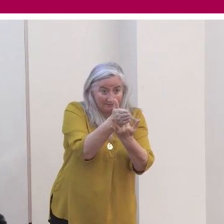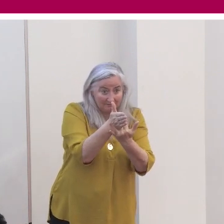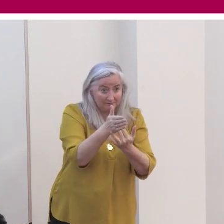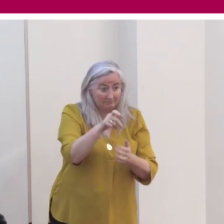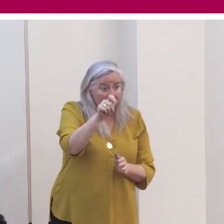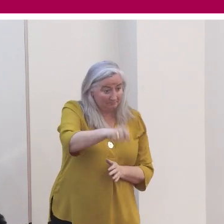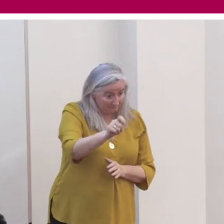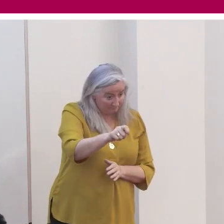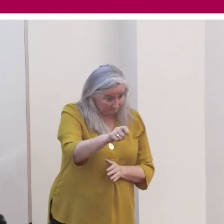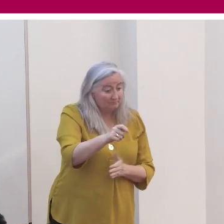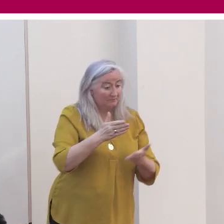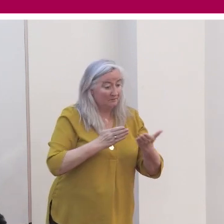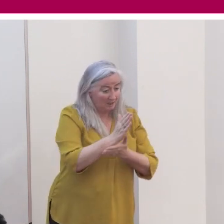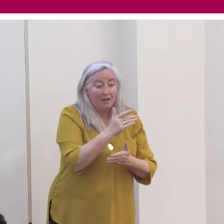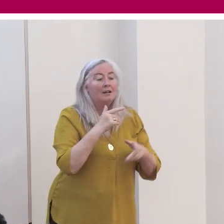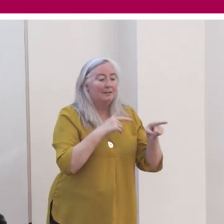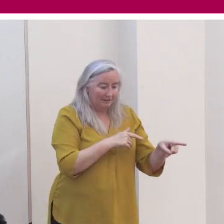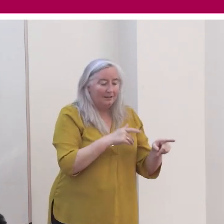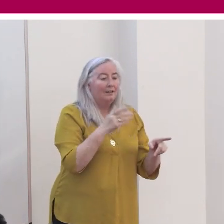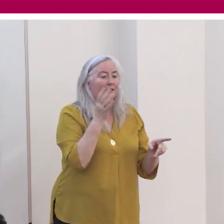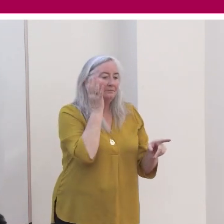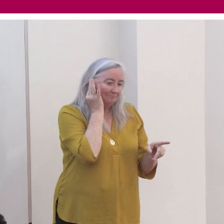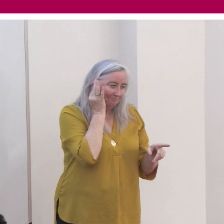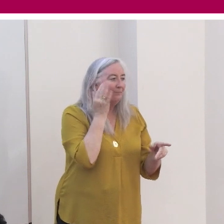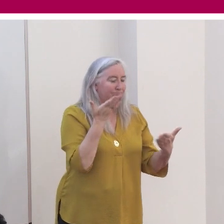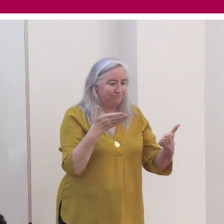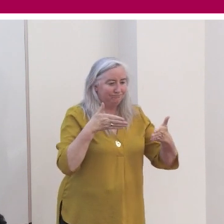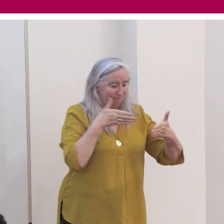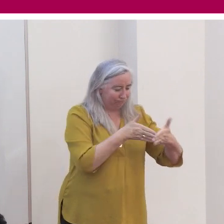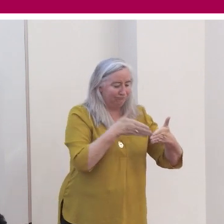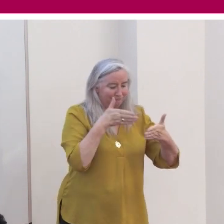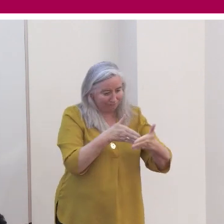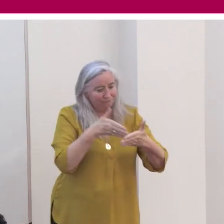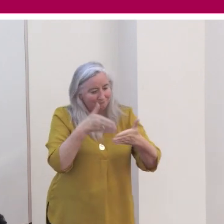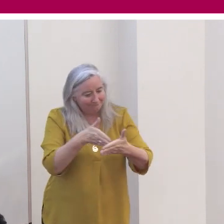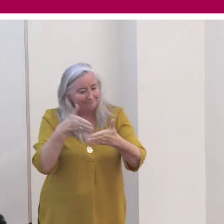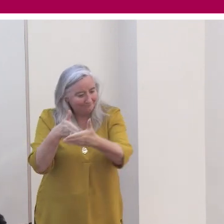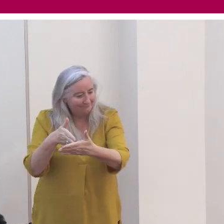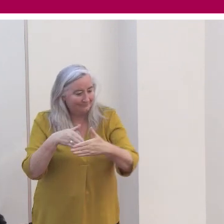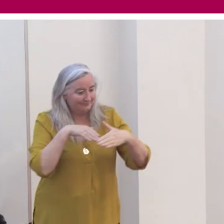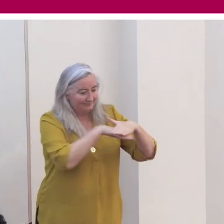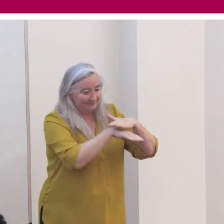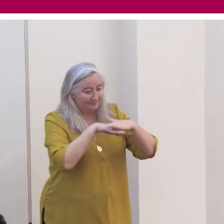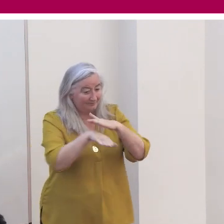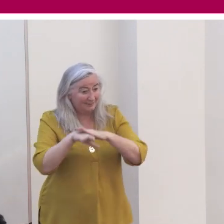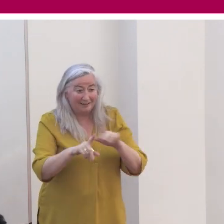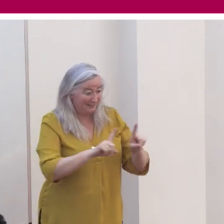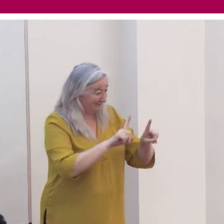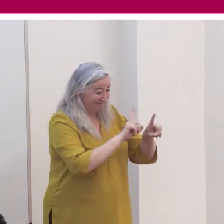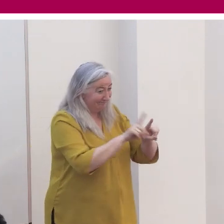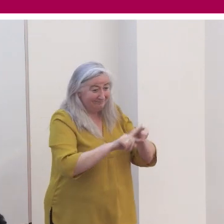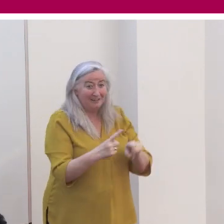barriers they might face. There also needs to be all sort of supportive measures to